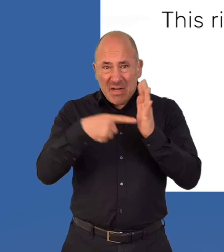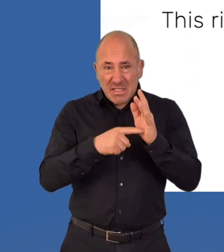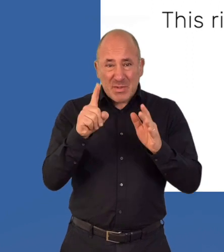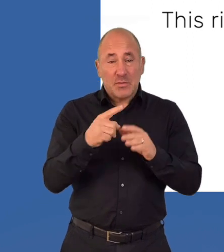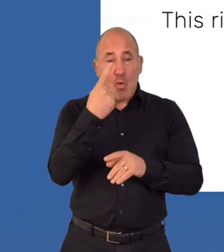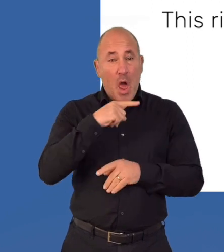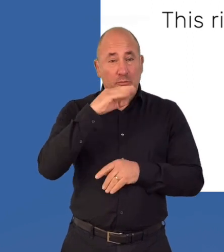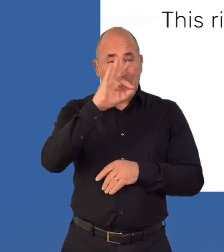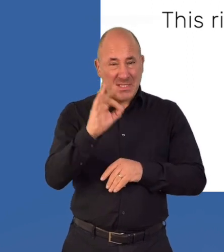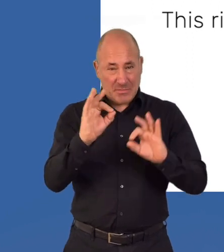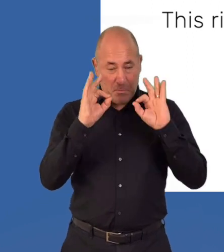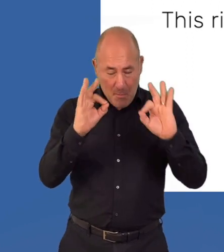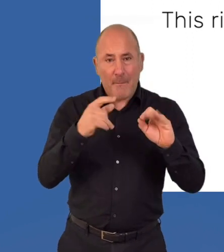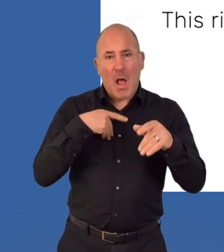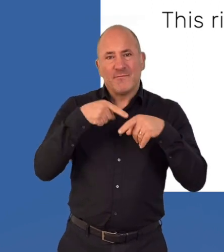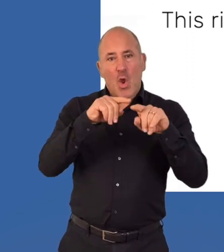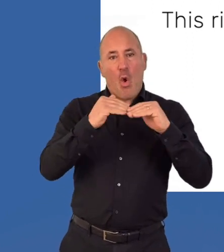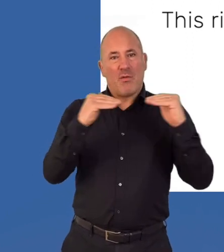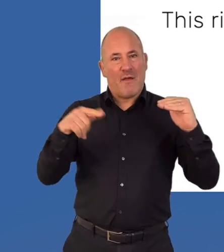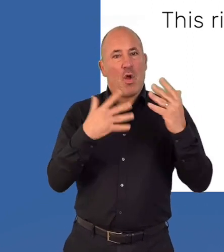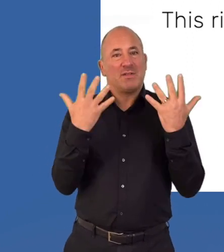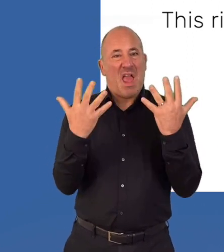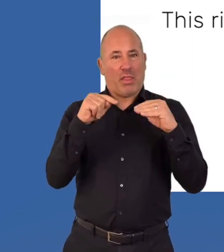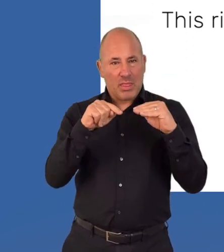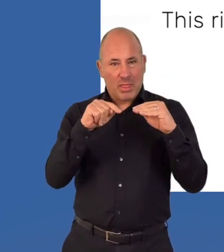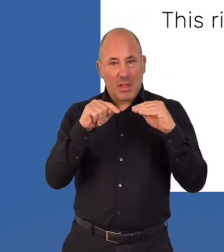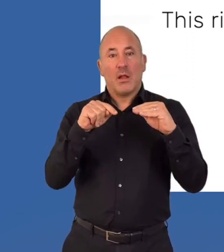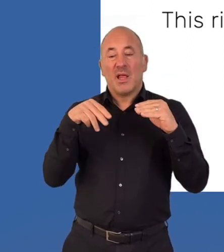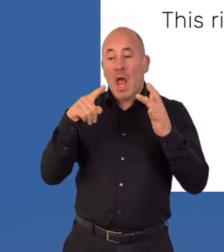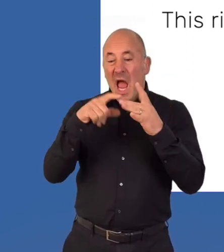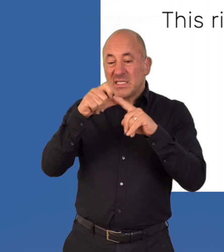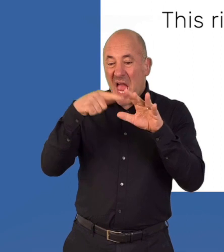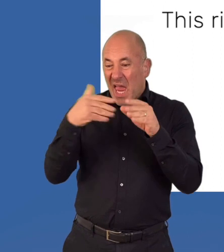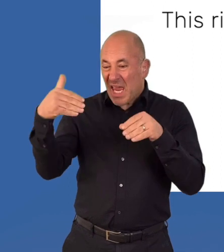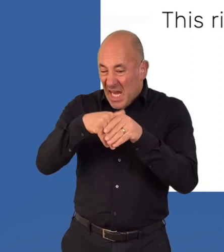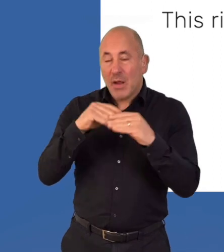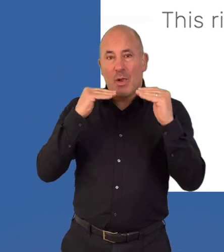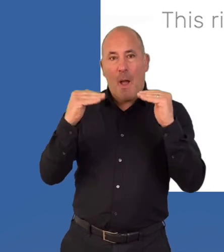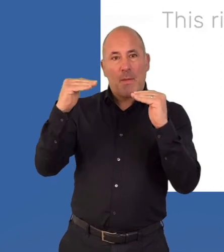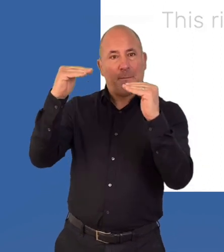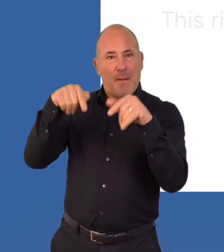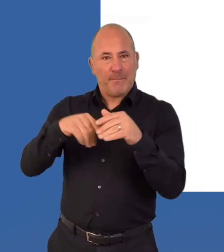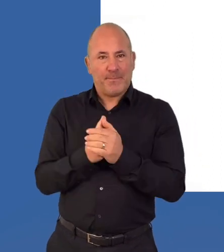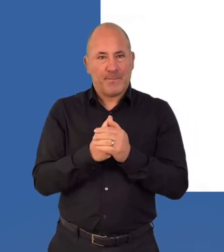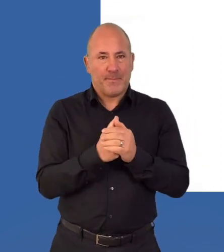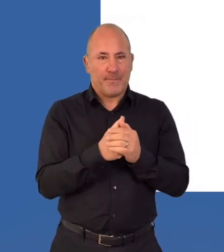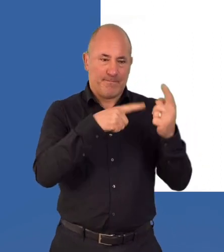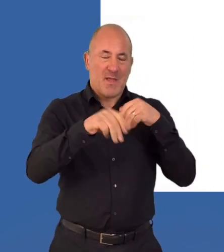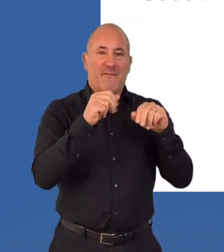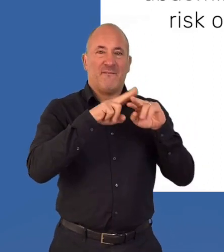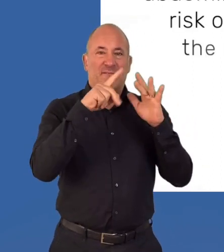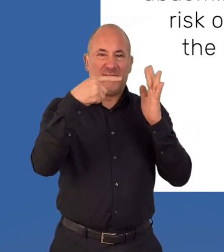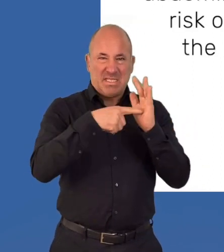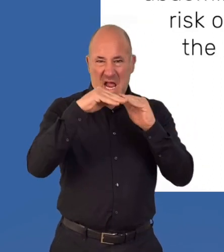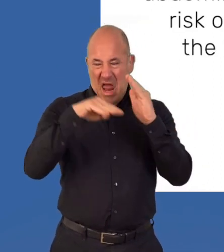almost 100% at a cut-off of 10, and this rises with the inclusion of IDA. People with